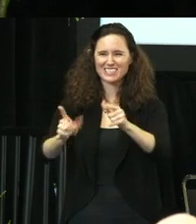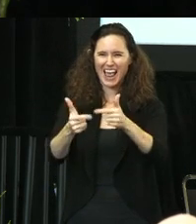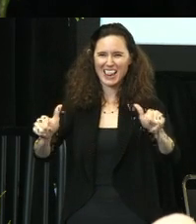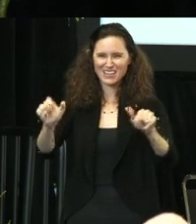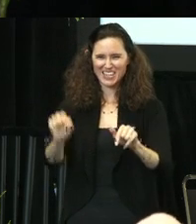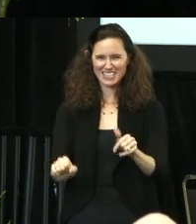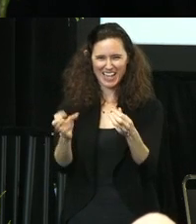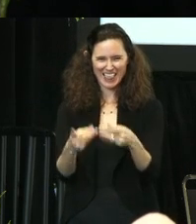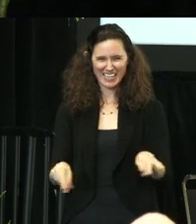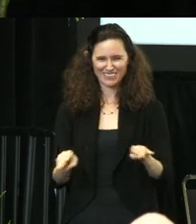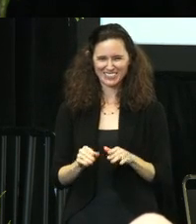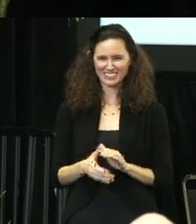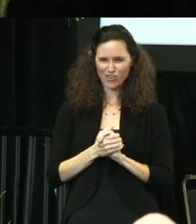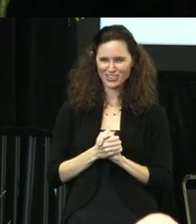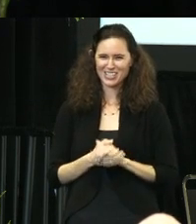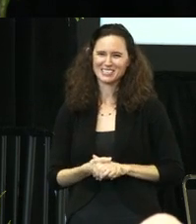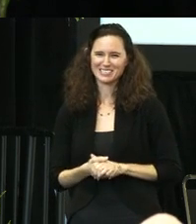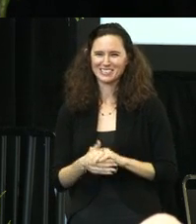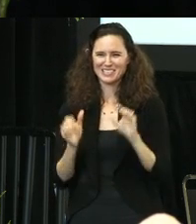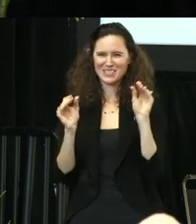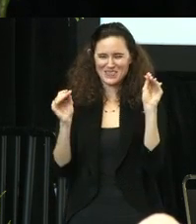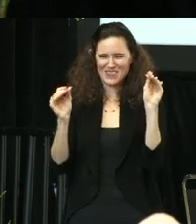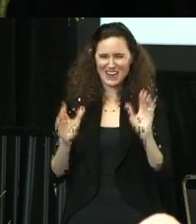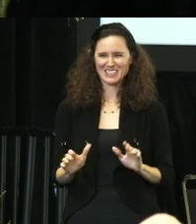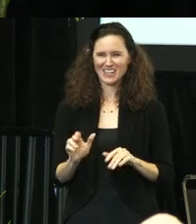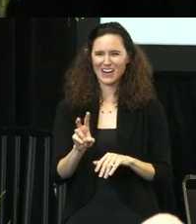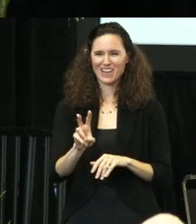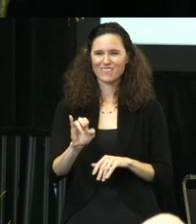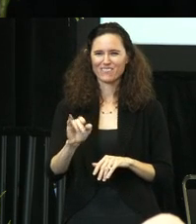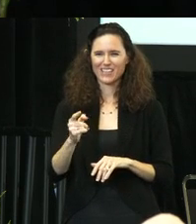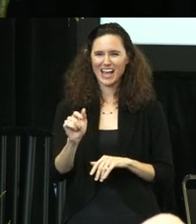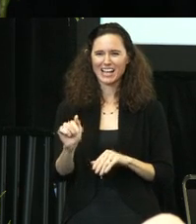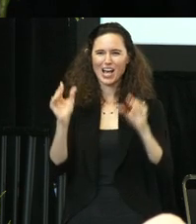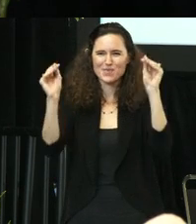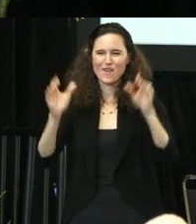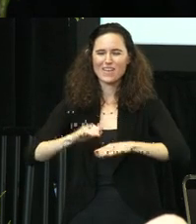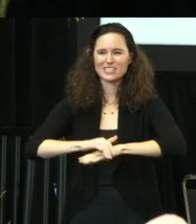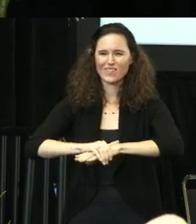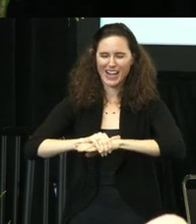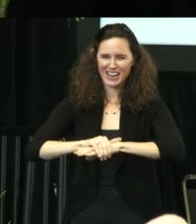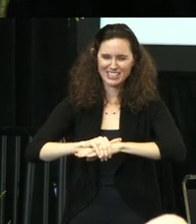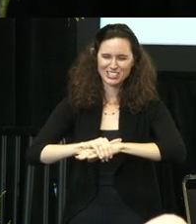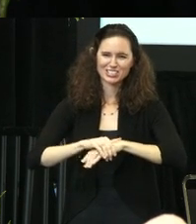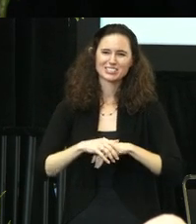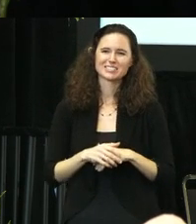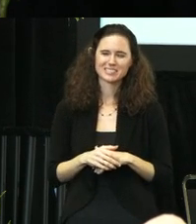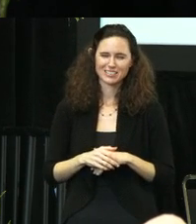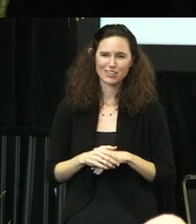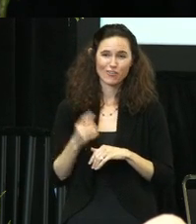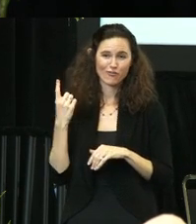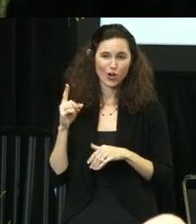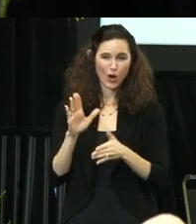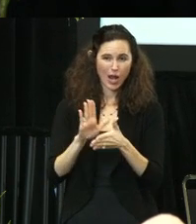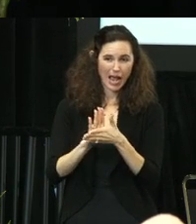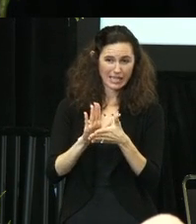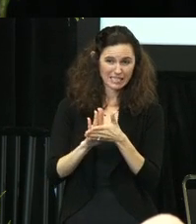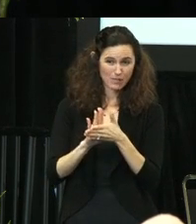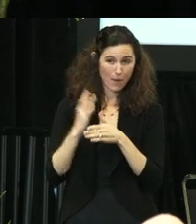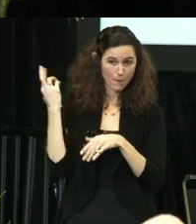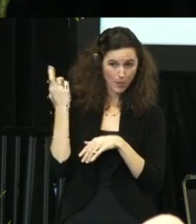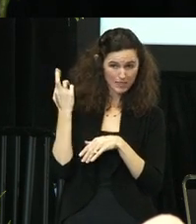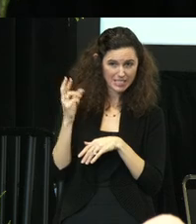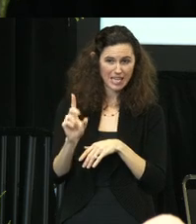Campus, and Professor Glenna Viega, professor of English for academic purposes at